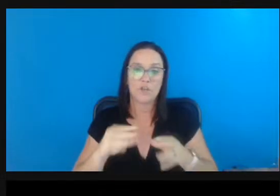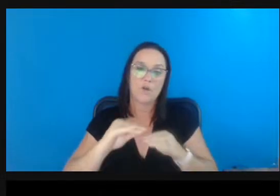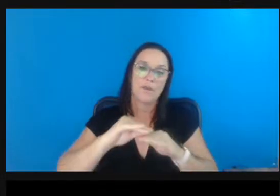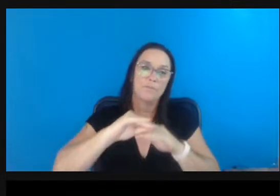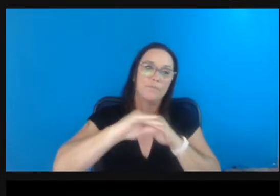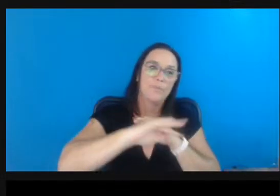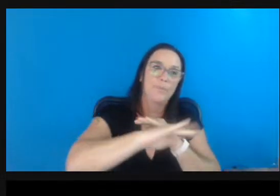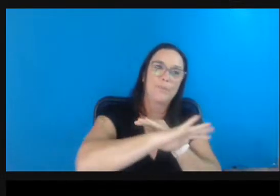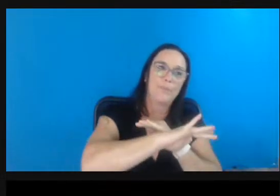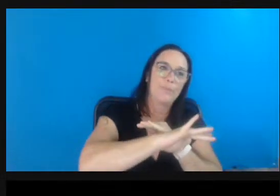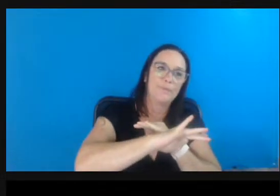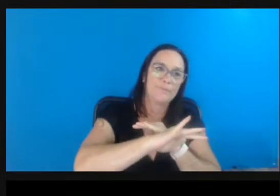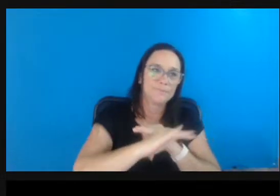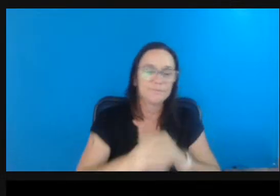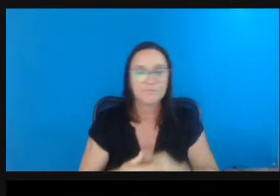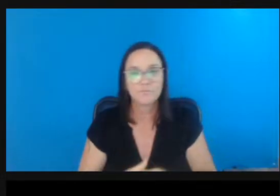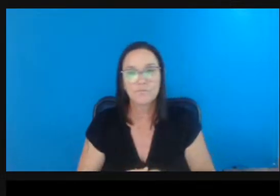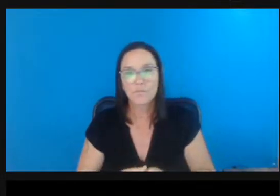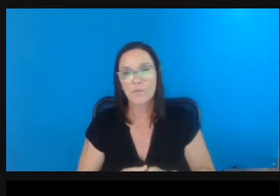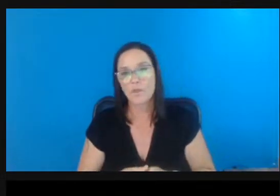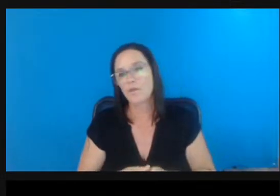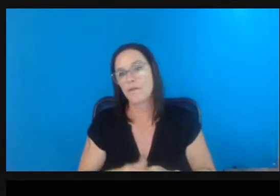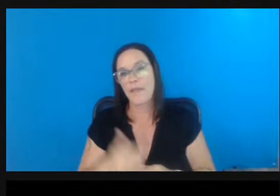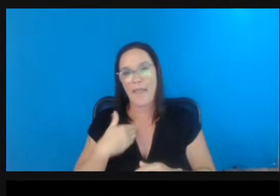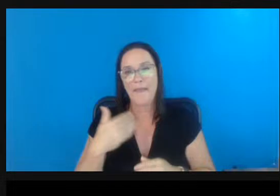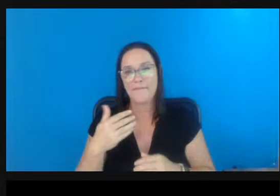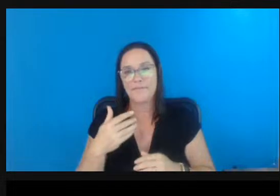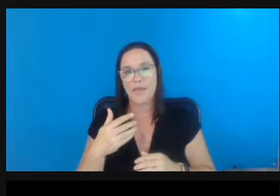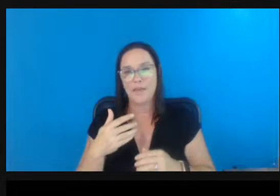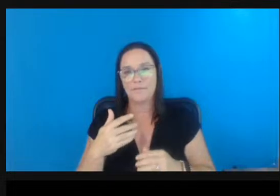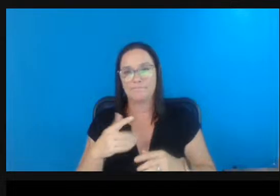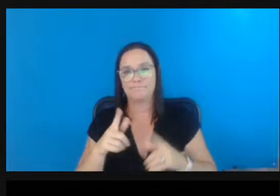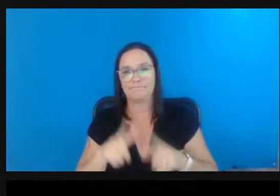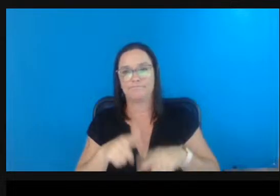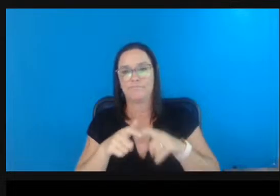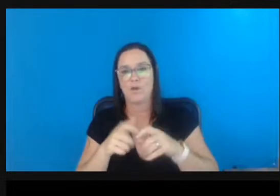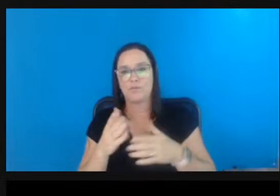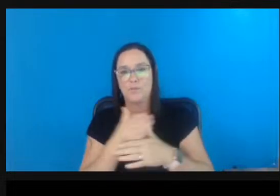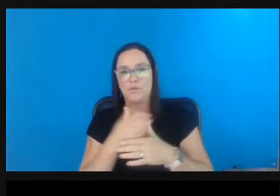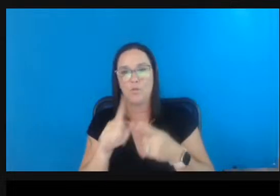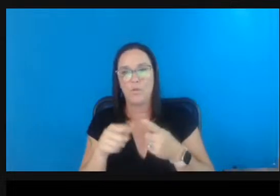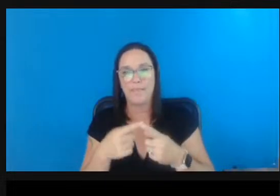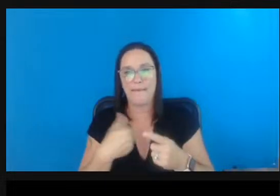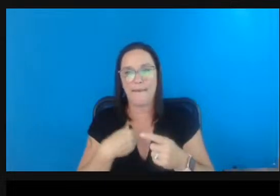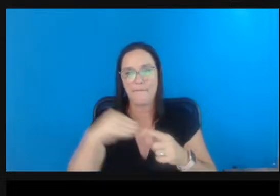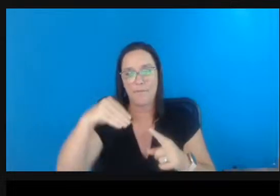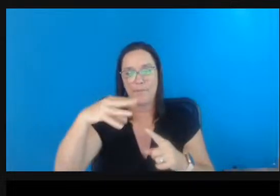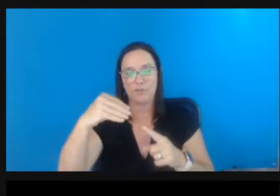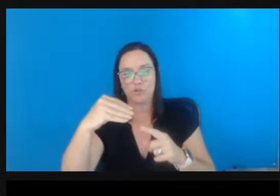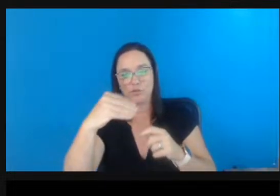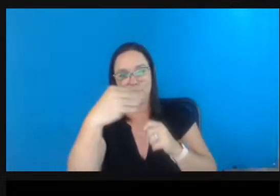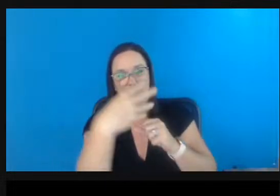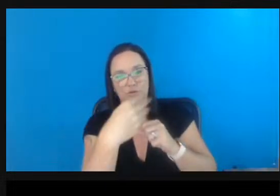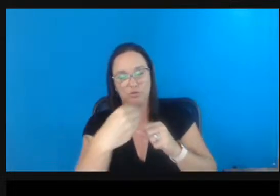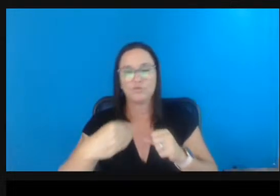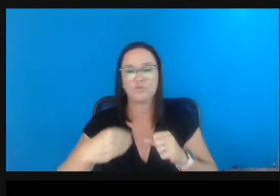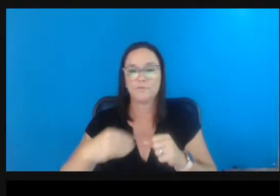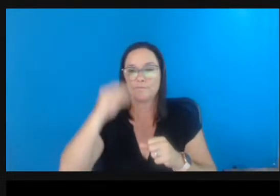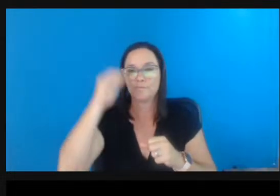off to the southwest there, with that big gap in between when those two images were taken. So coming forward to our most recent